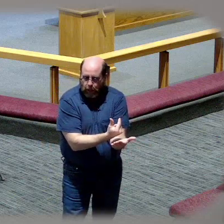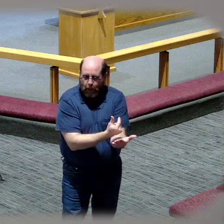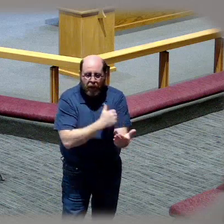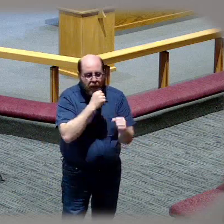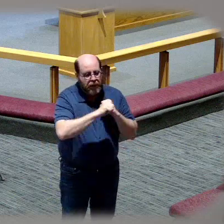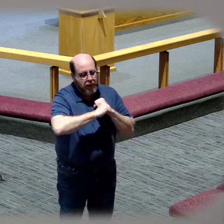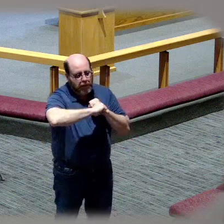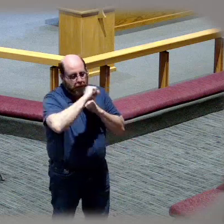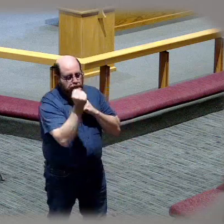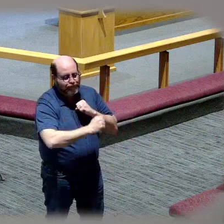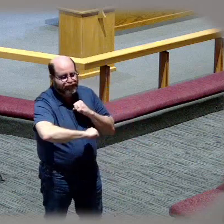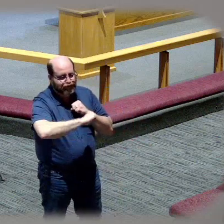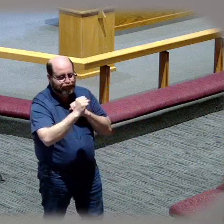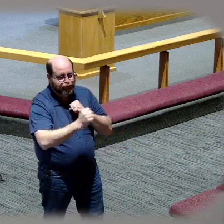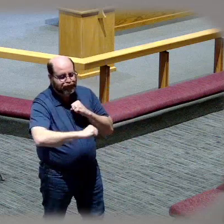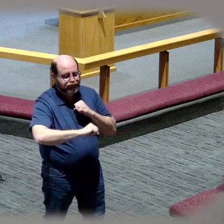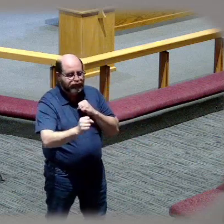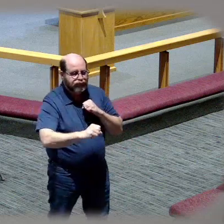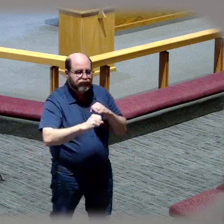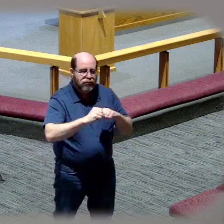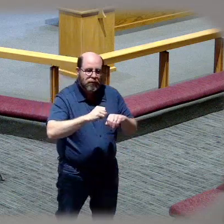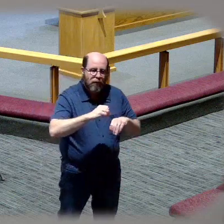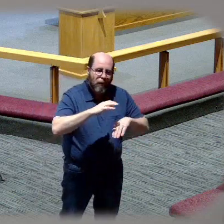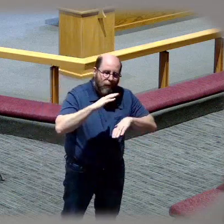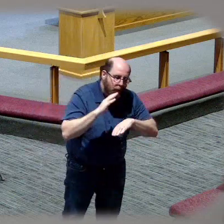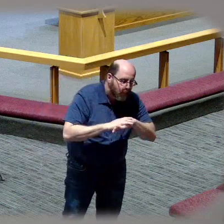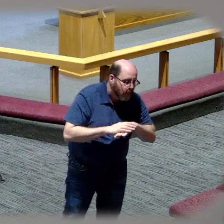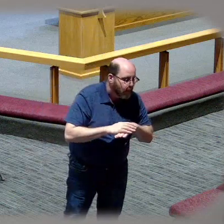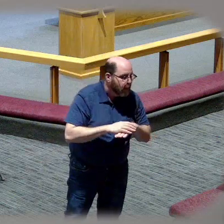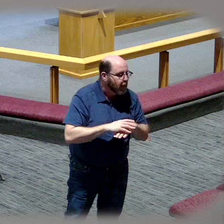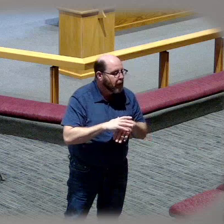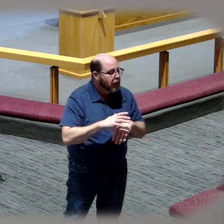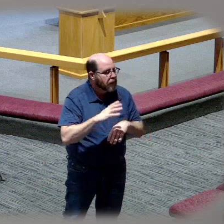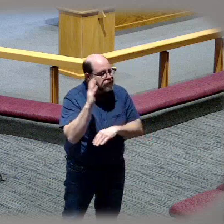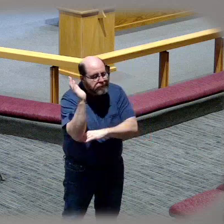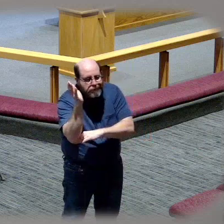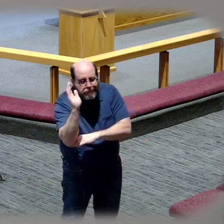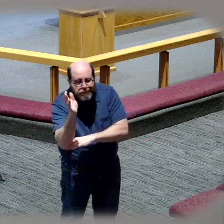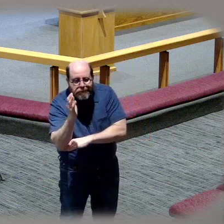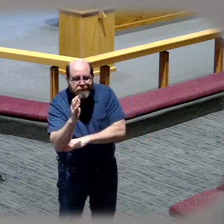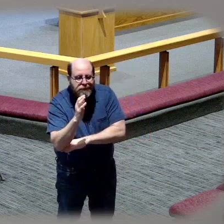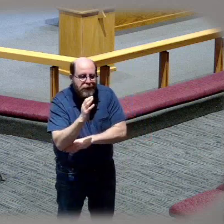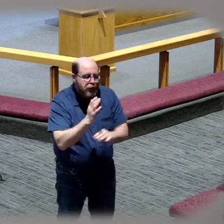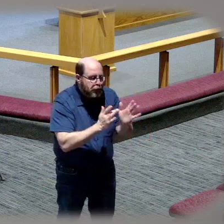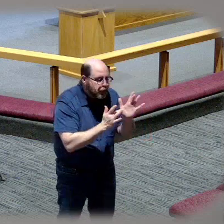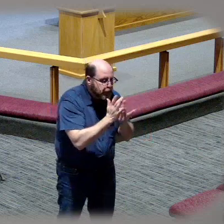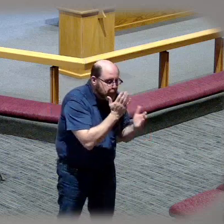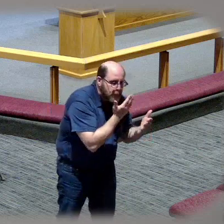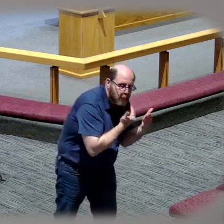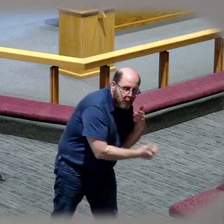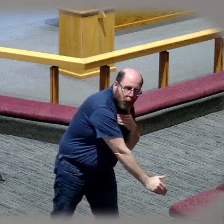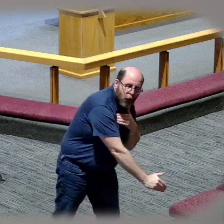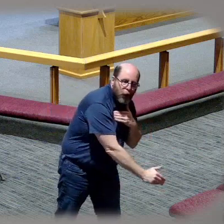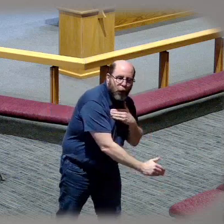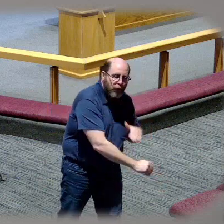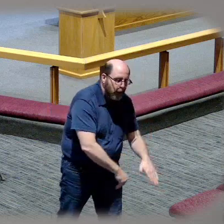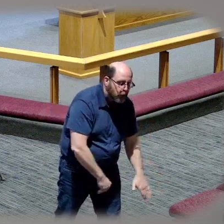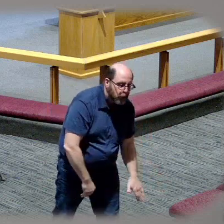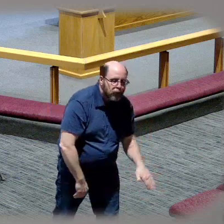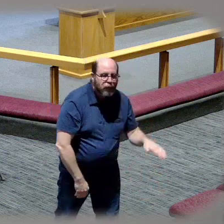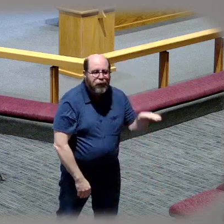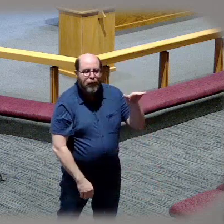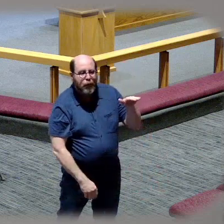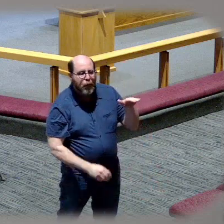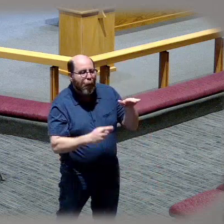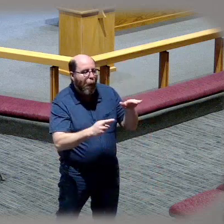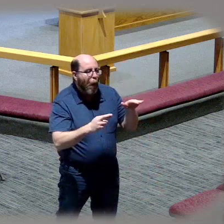spend much of time at all talking about Jesus's birth or his childhood or